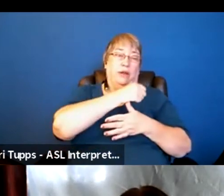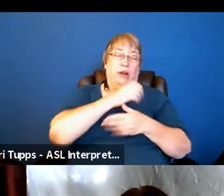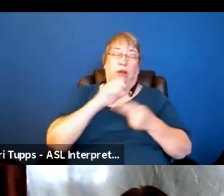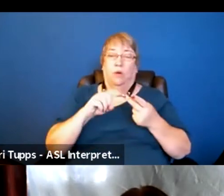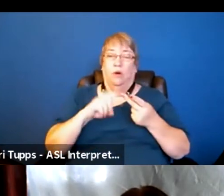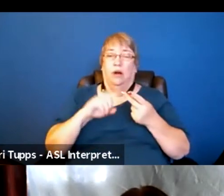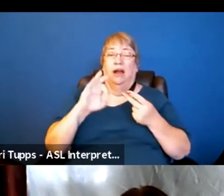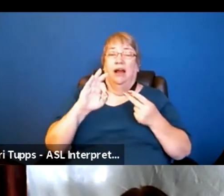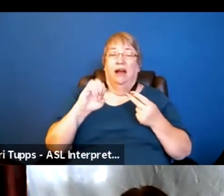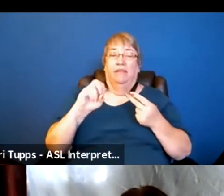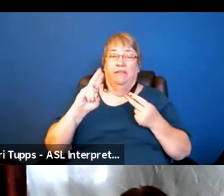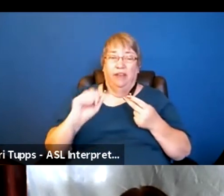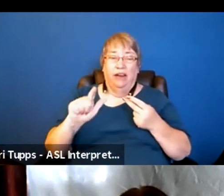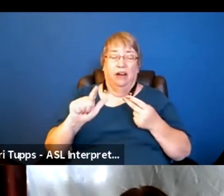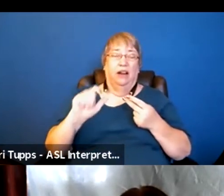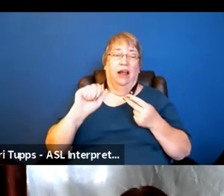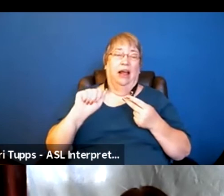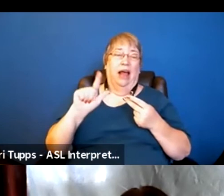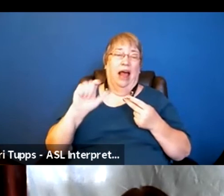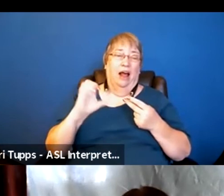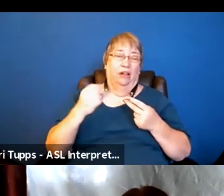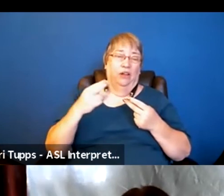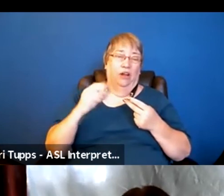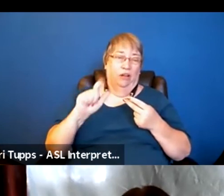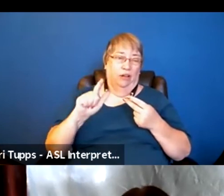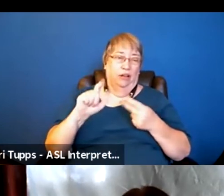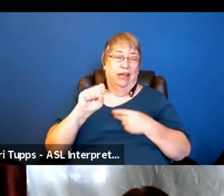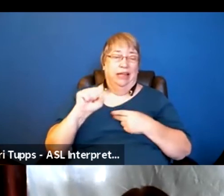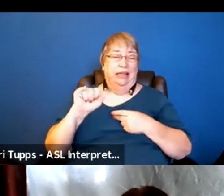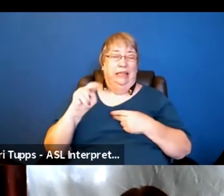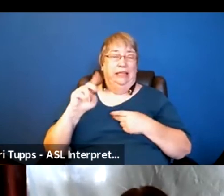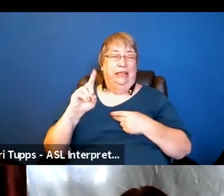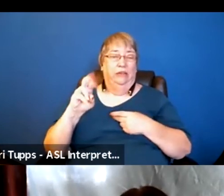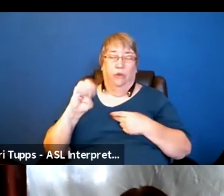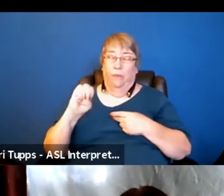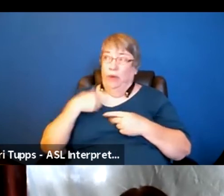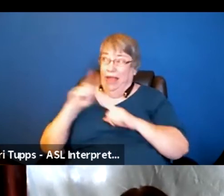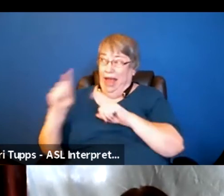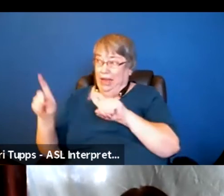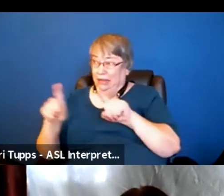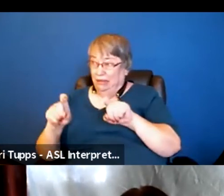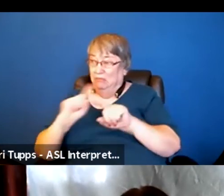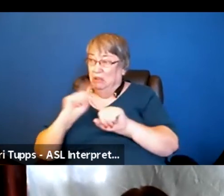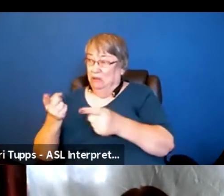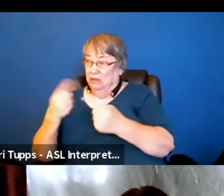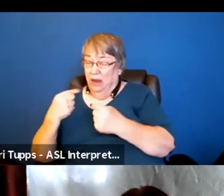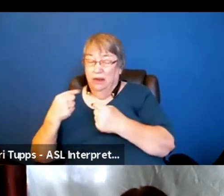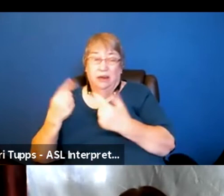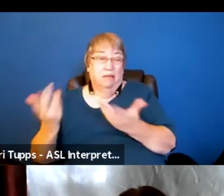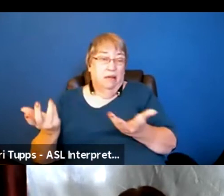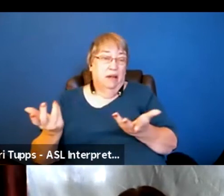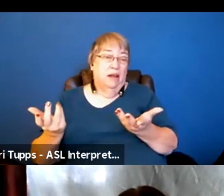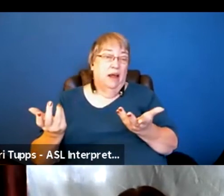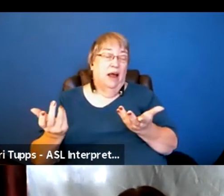syndrome? We did start to ask stakeholders as we met with them. So when we asked counties or communities or other provider